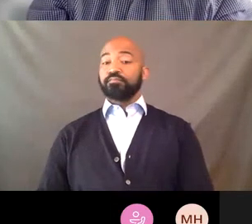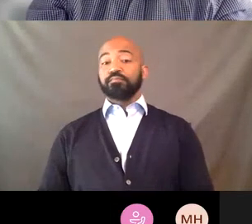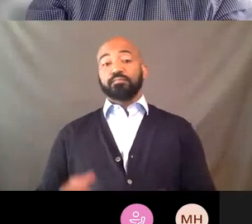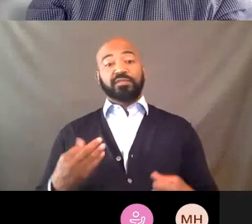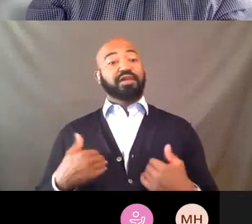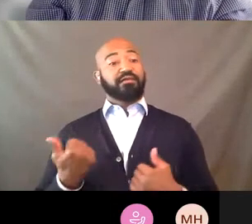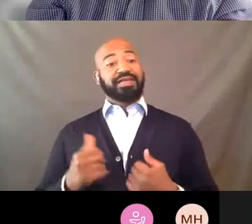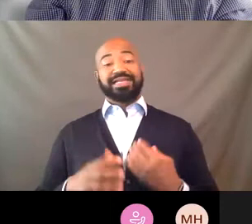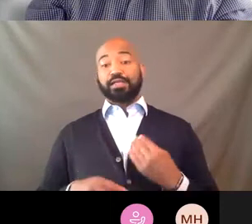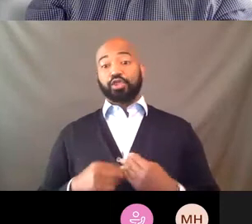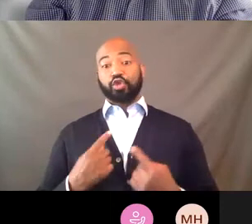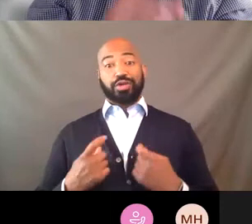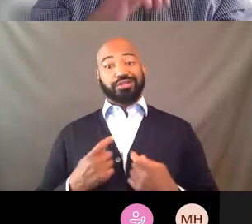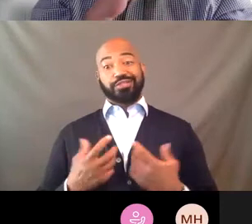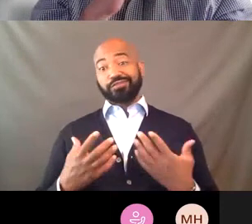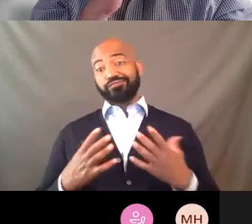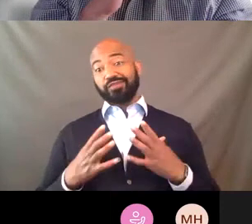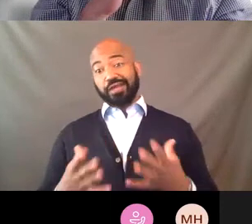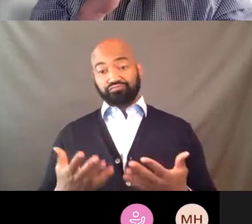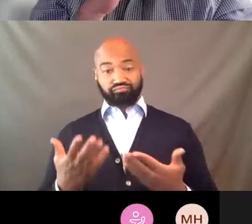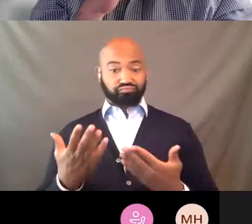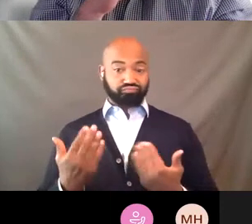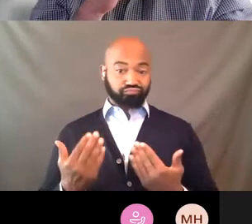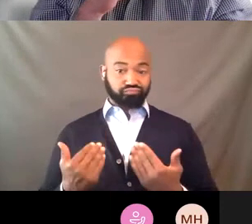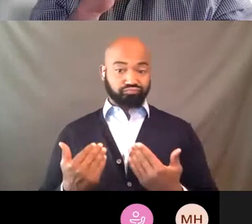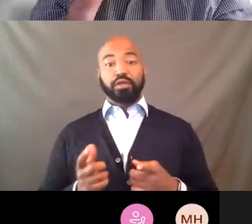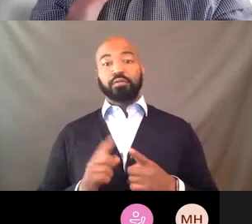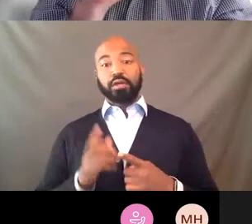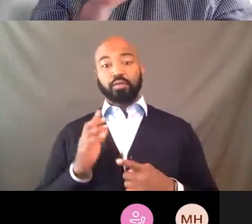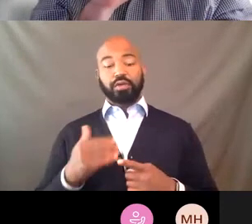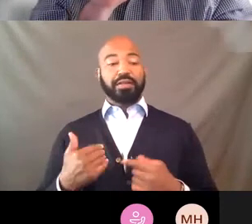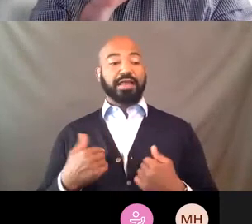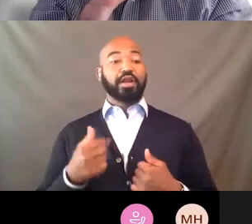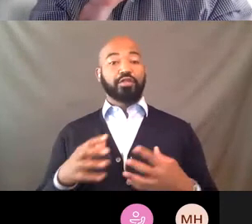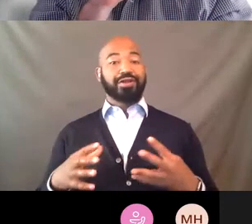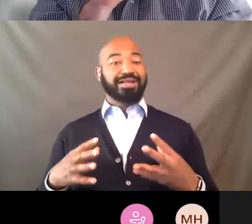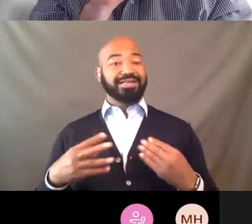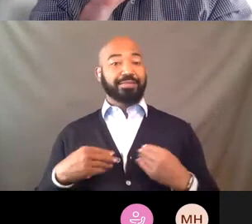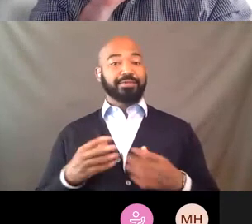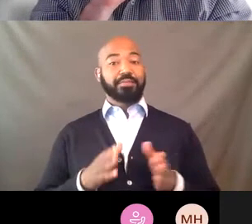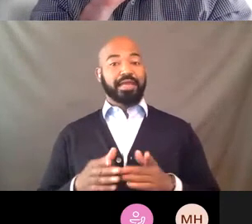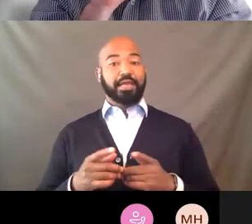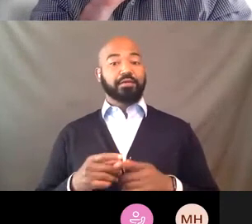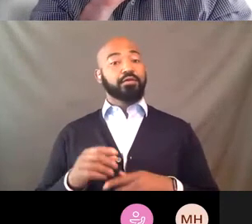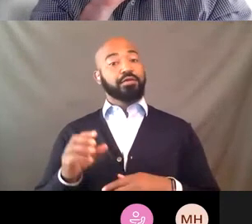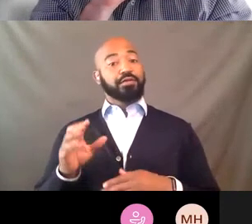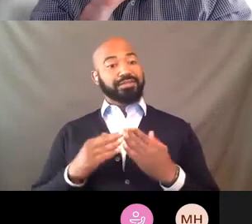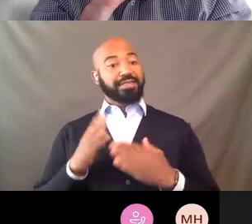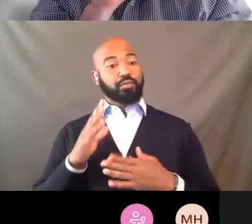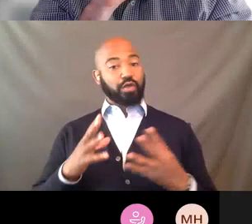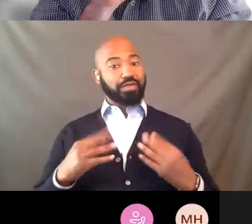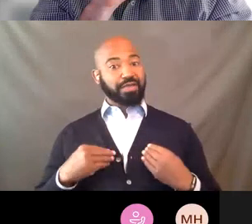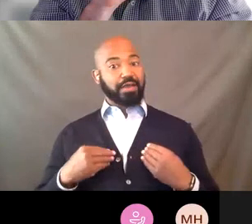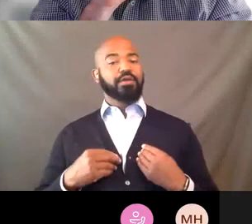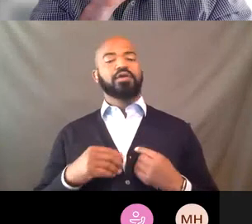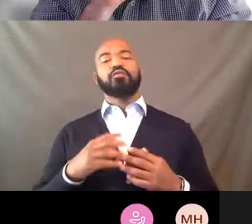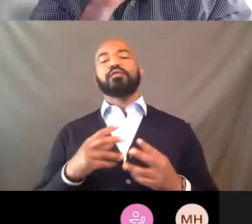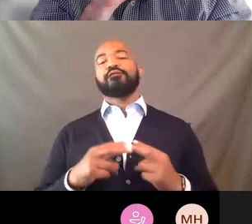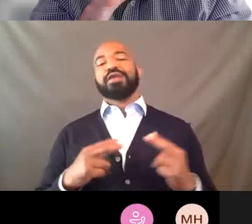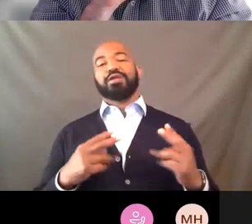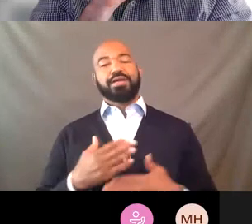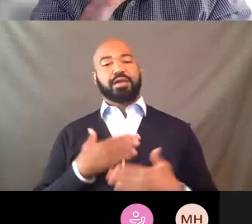mean, one other thing is, since this will be another adopted plan by the city, we would be very glad